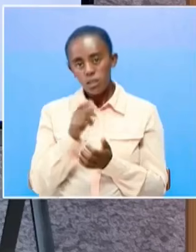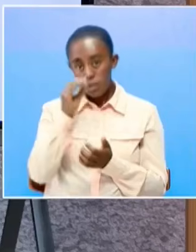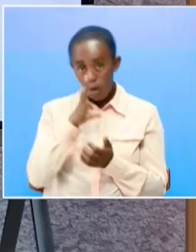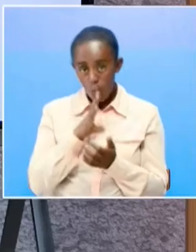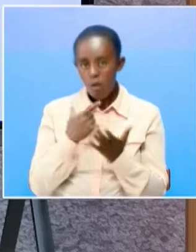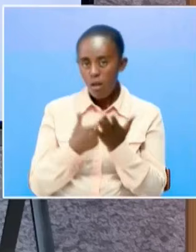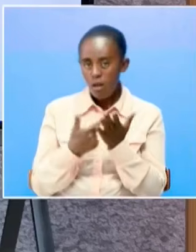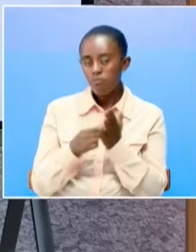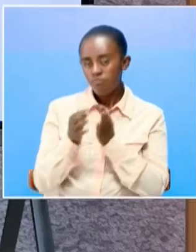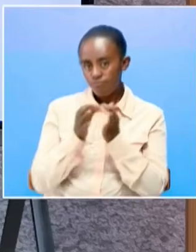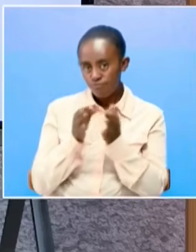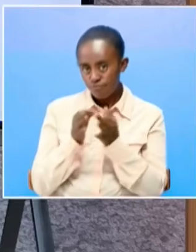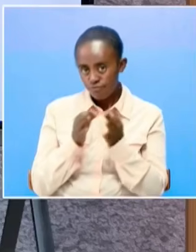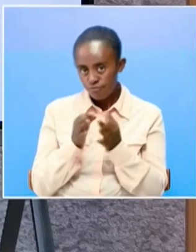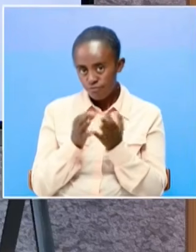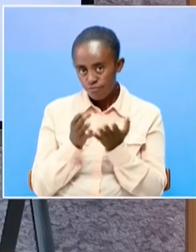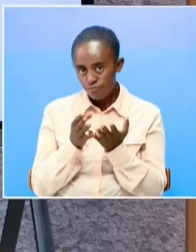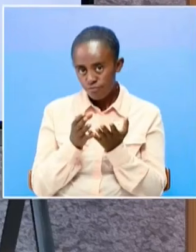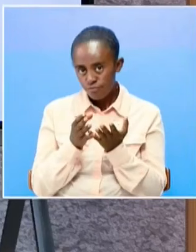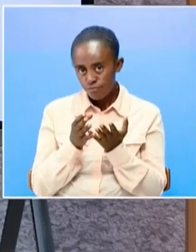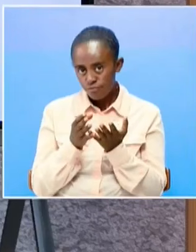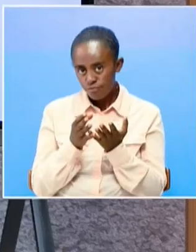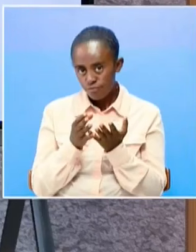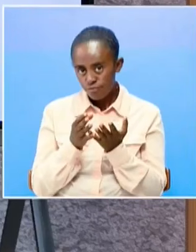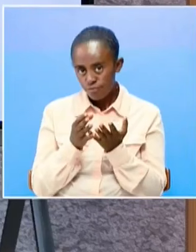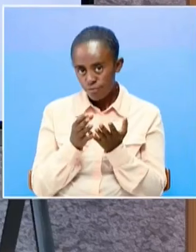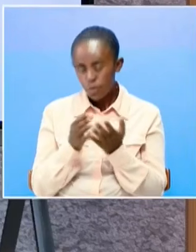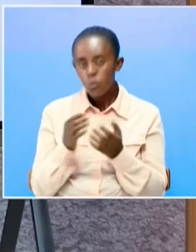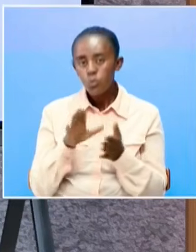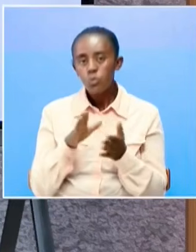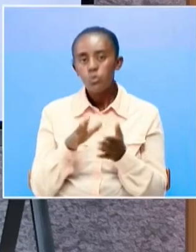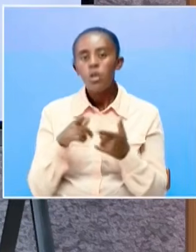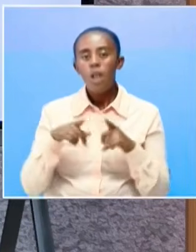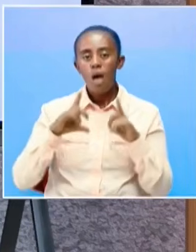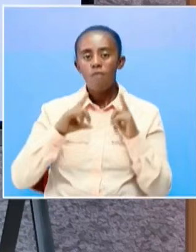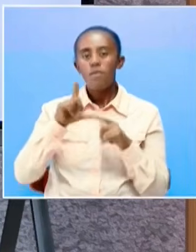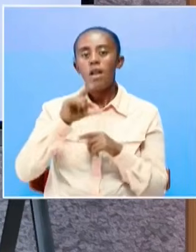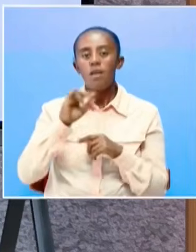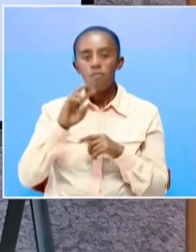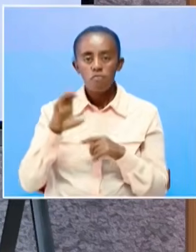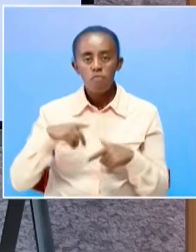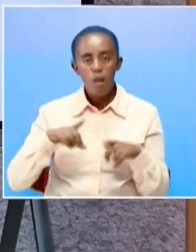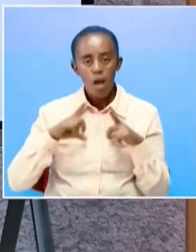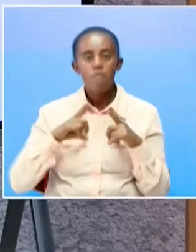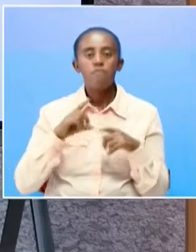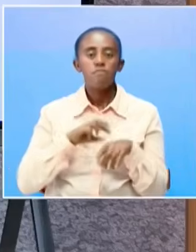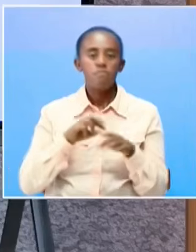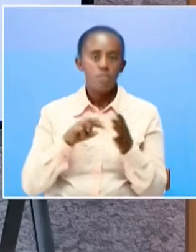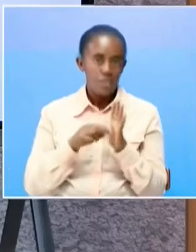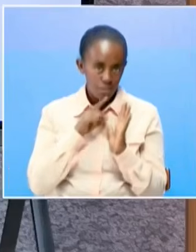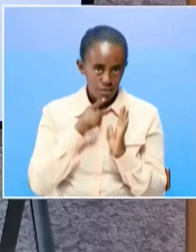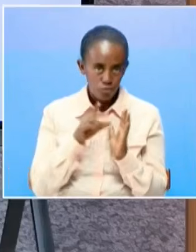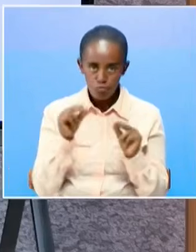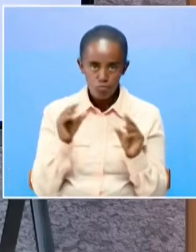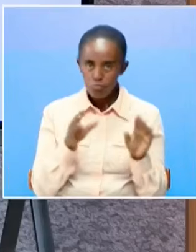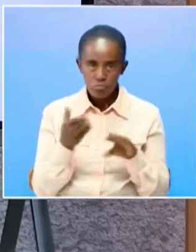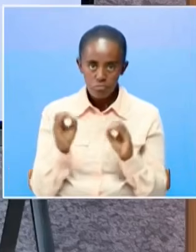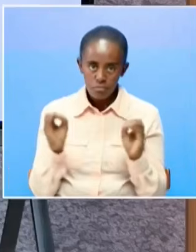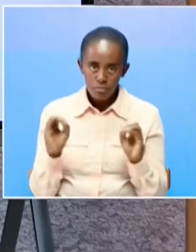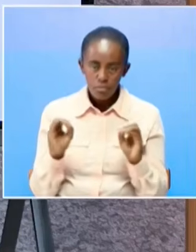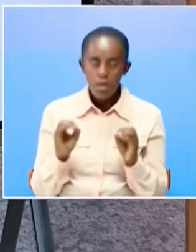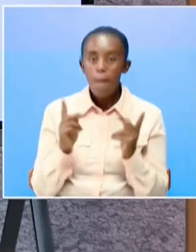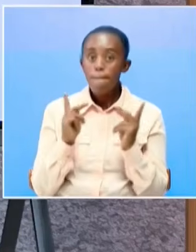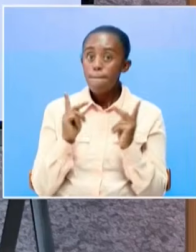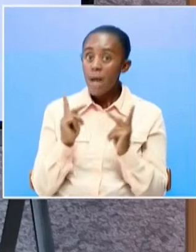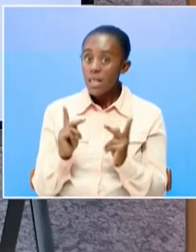is just alive. Who is alive means who is just living at the time of speaking. So we have to use